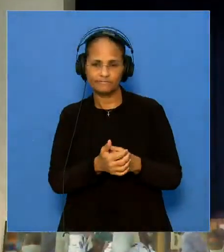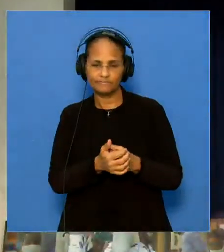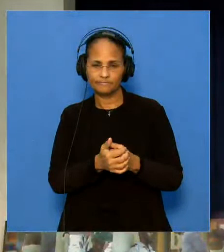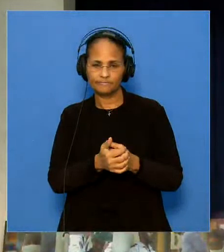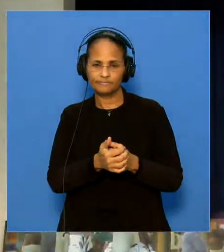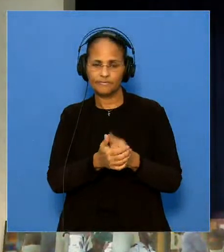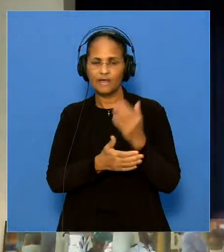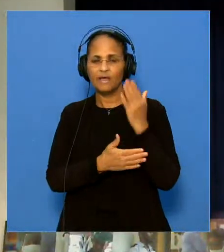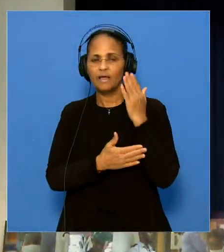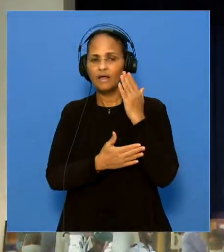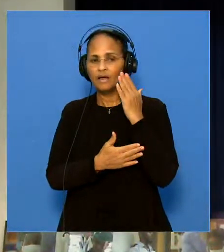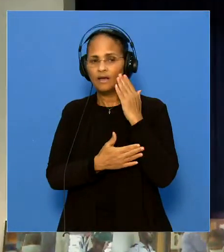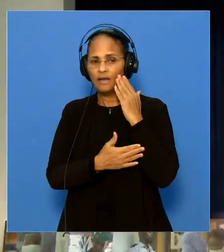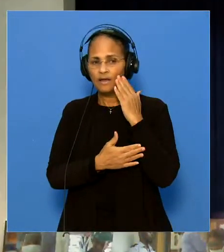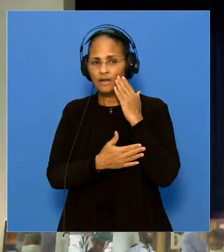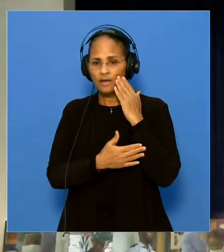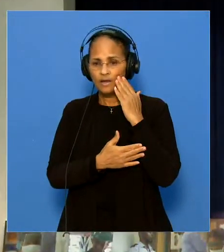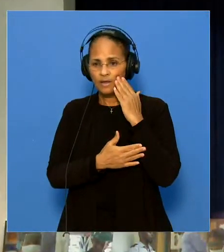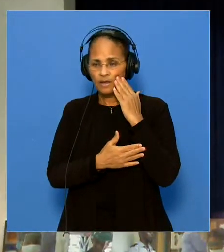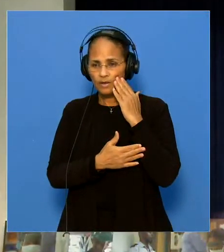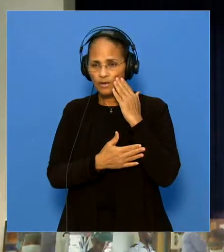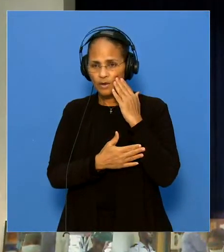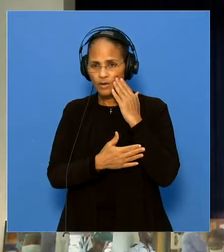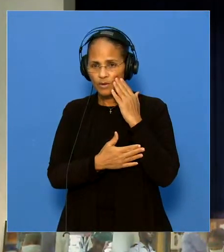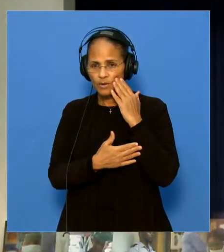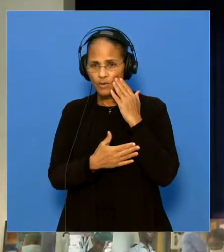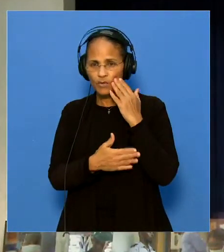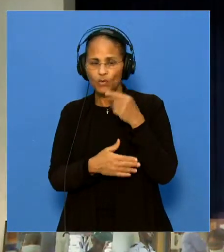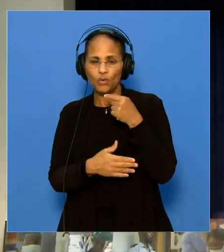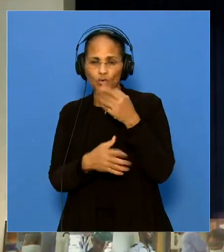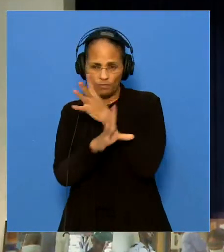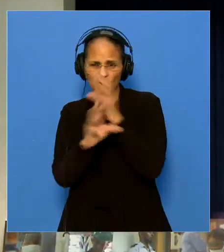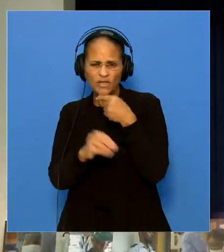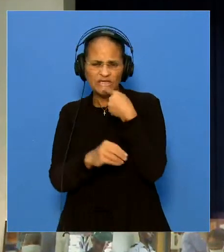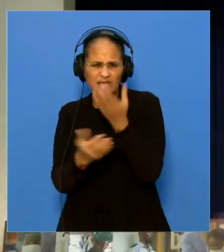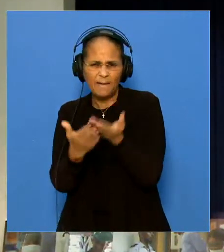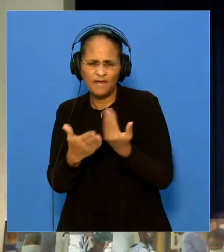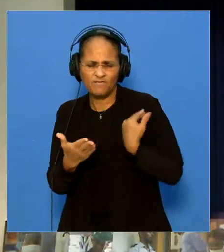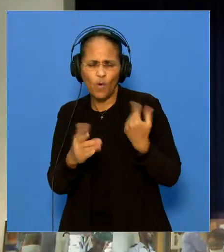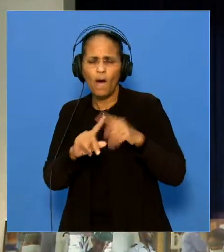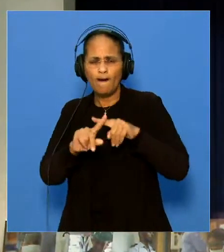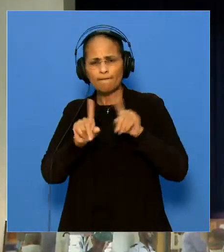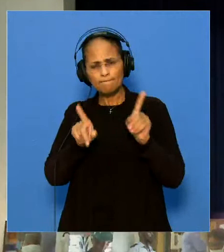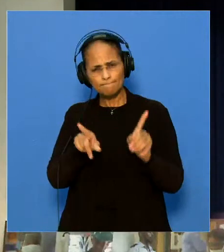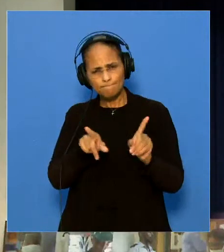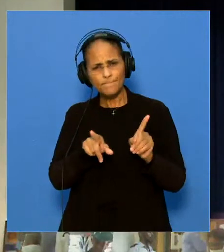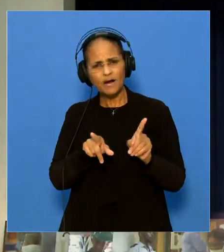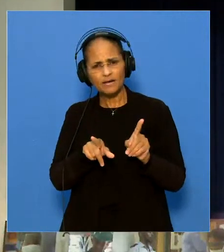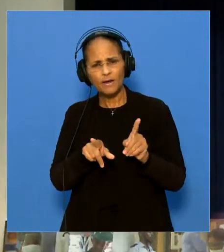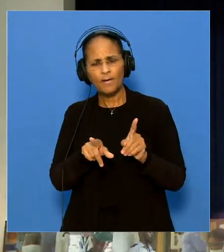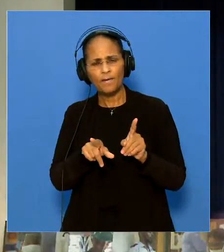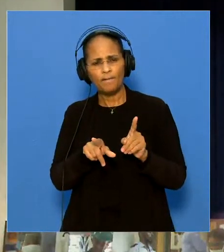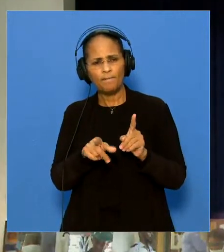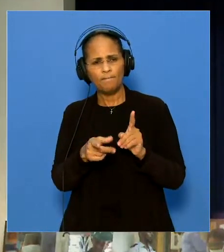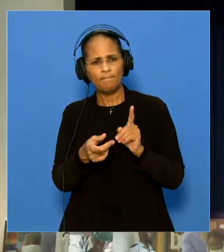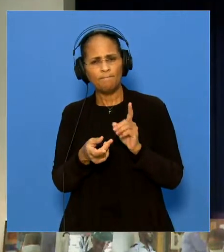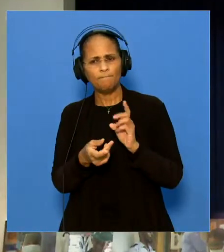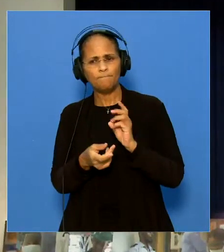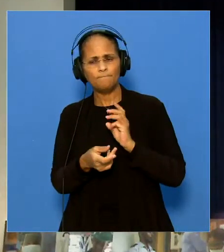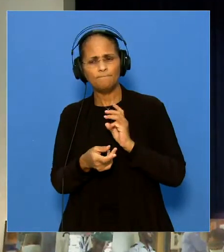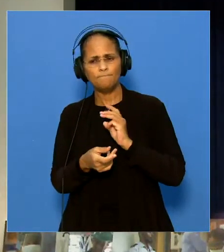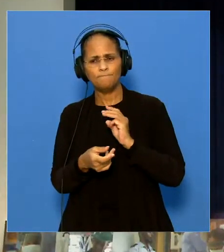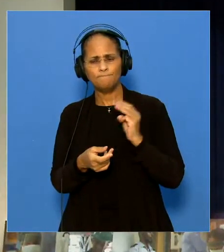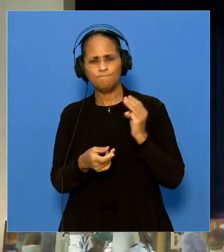I know you've in part addressed this, Premier, but Ms. Wilson, but are health